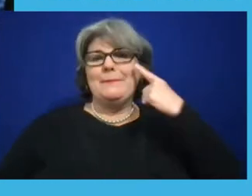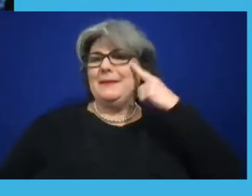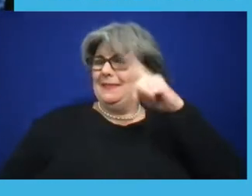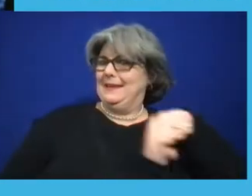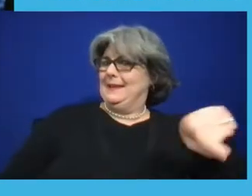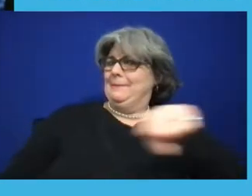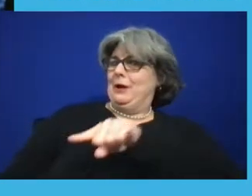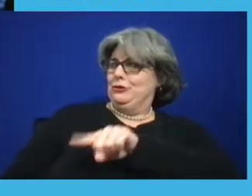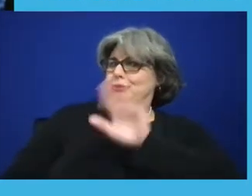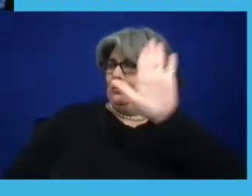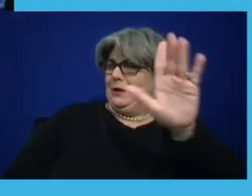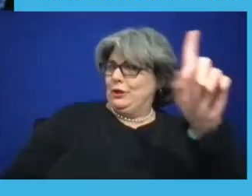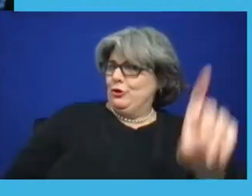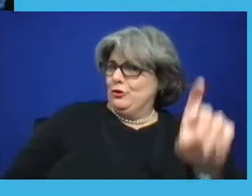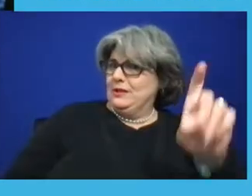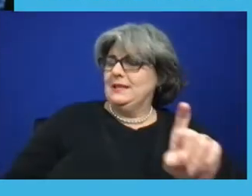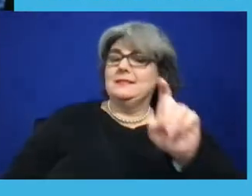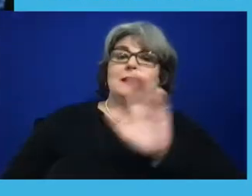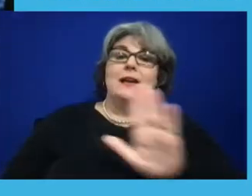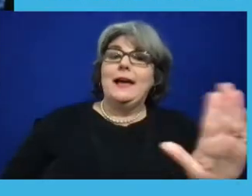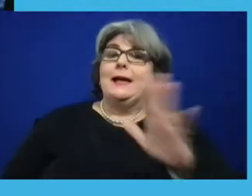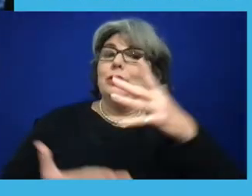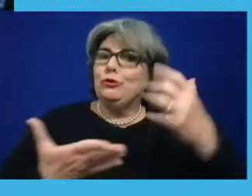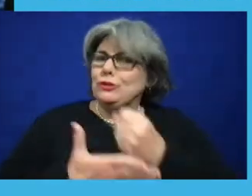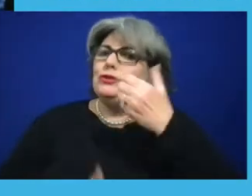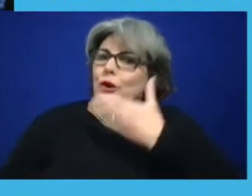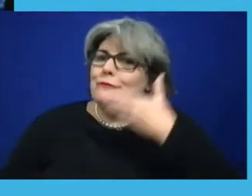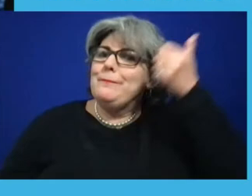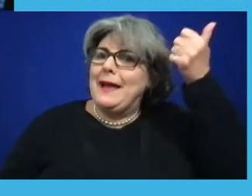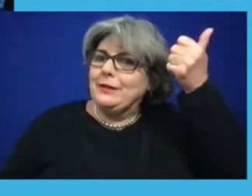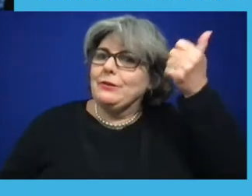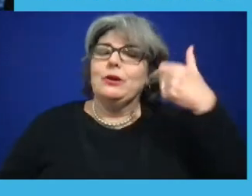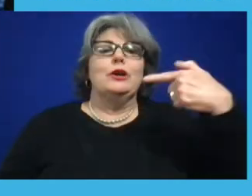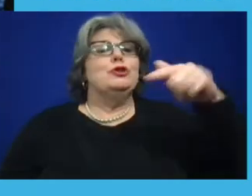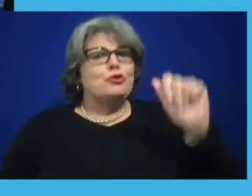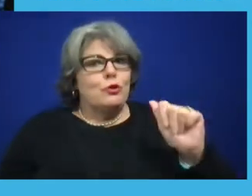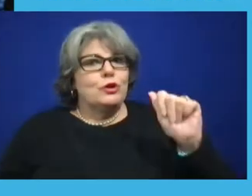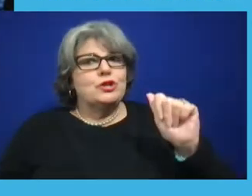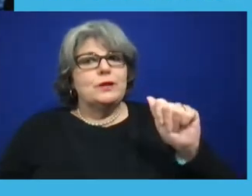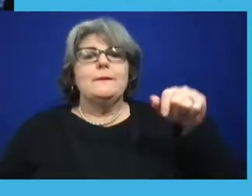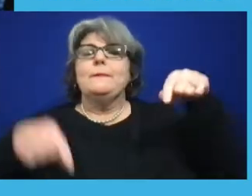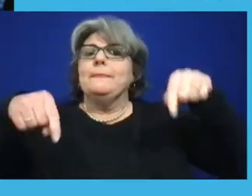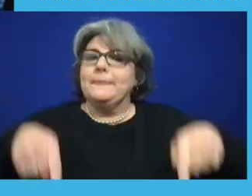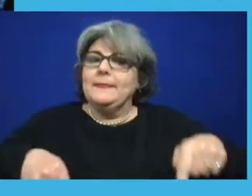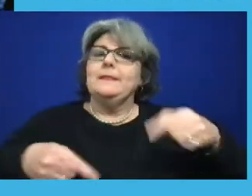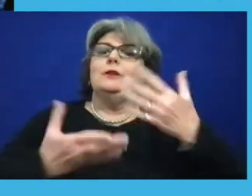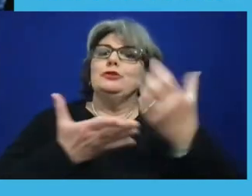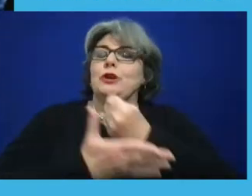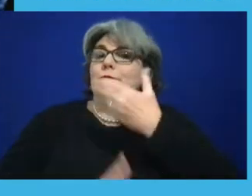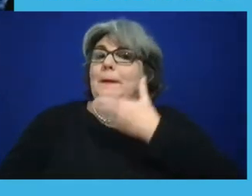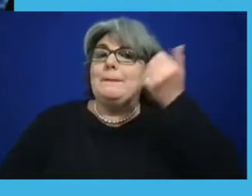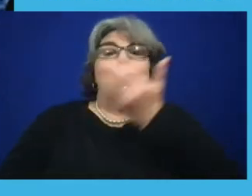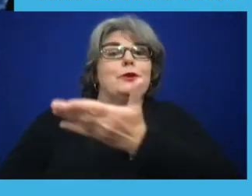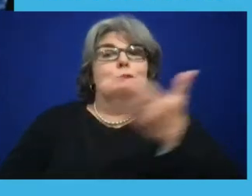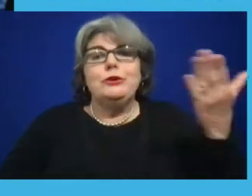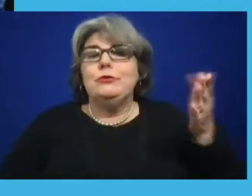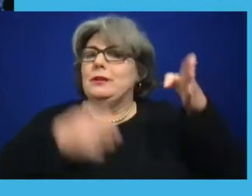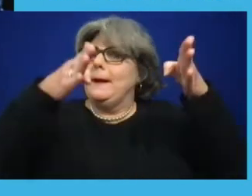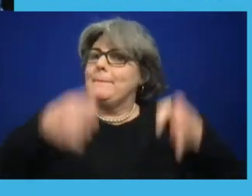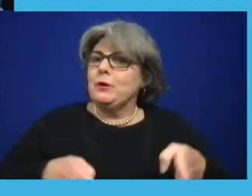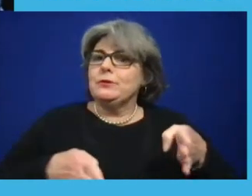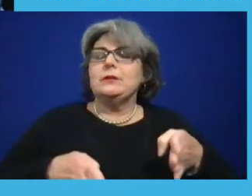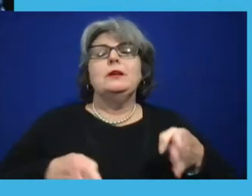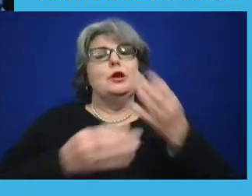Donald Trump, it means that he's not really going to be thinking about you and your needs. And you deserve better.